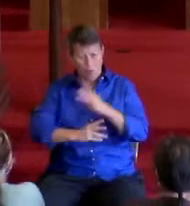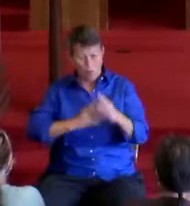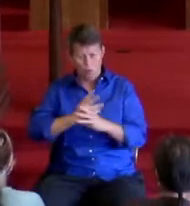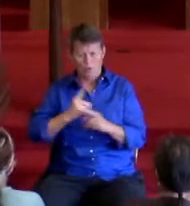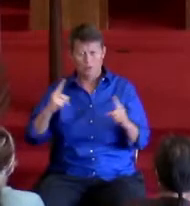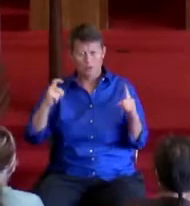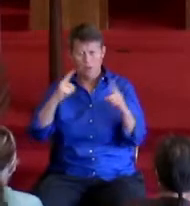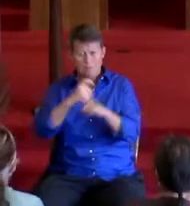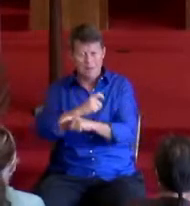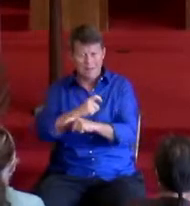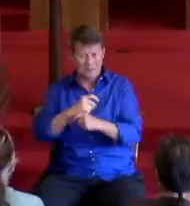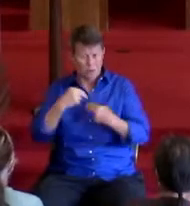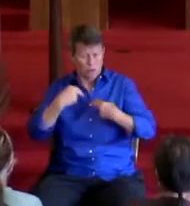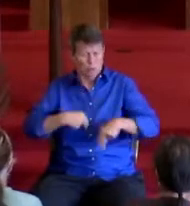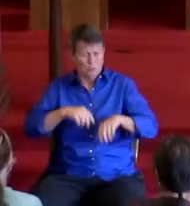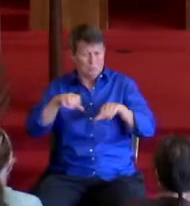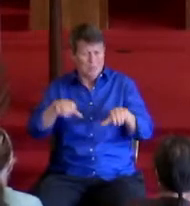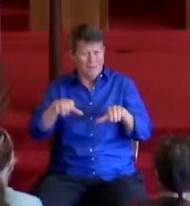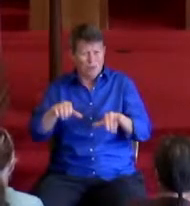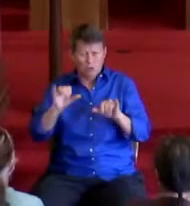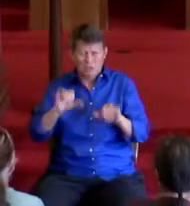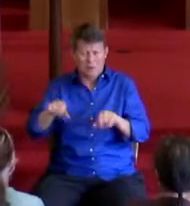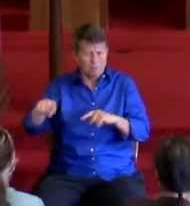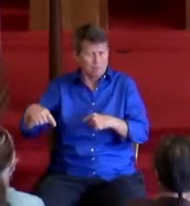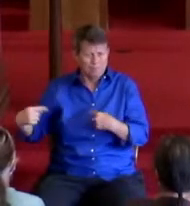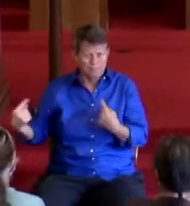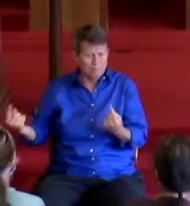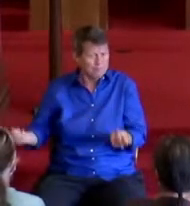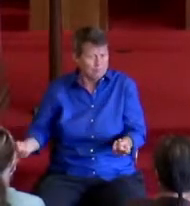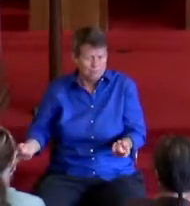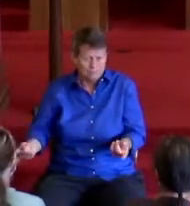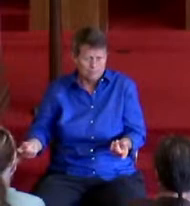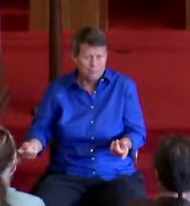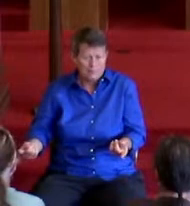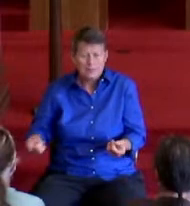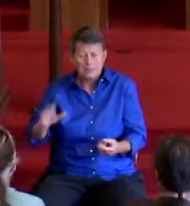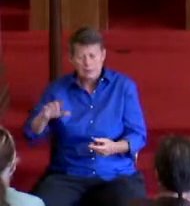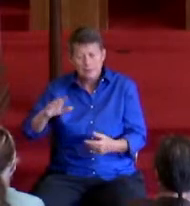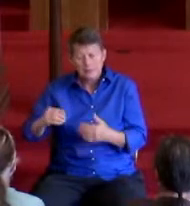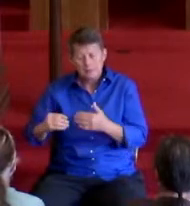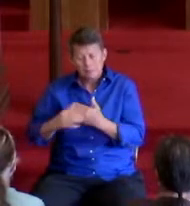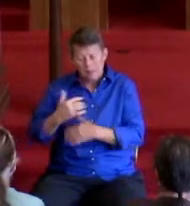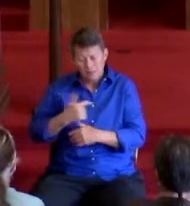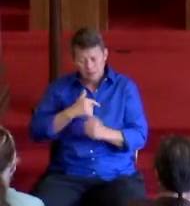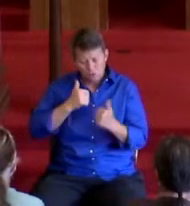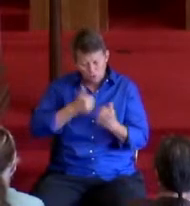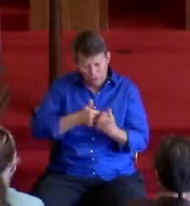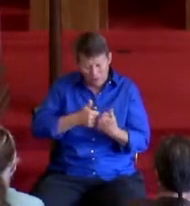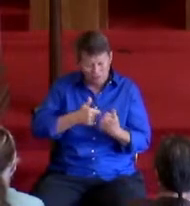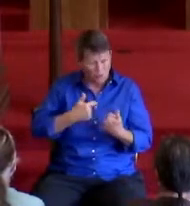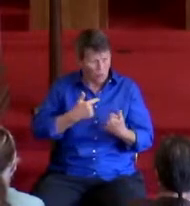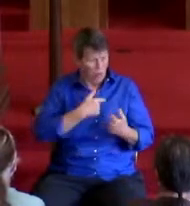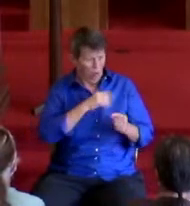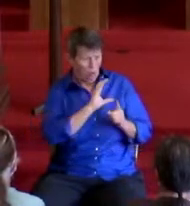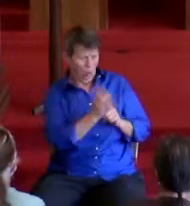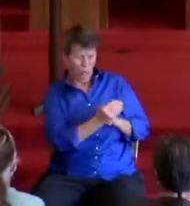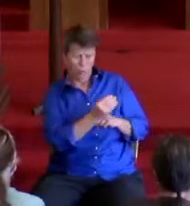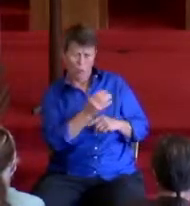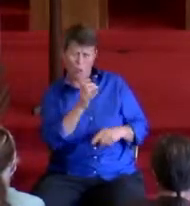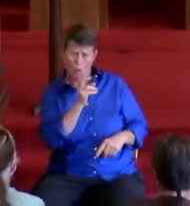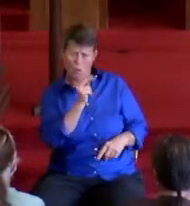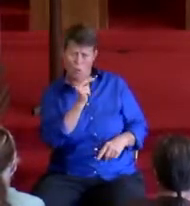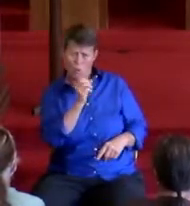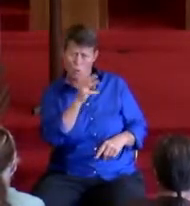human behavior. And it does challenge us to confront the cultural norms we find appalling today.